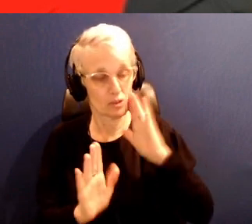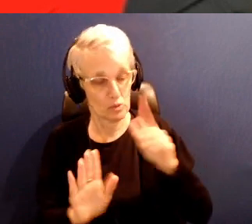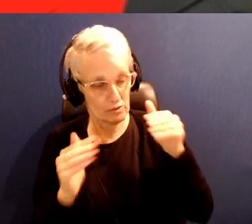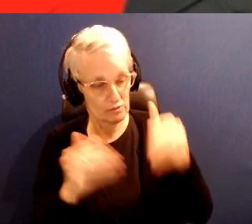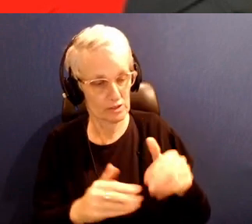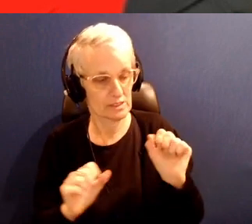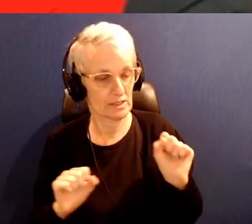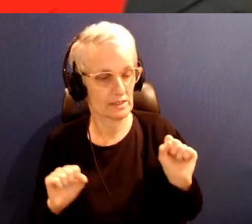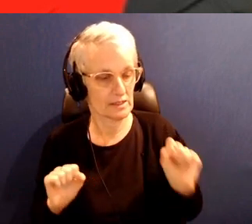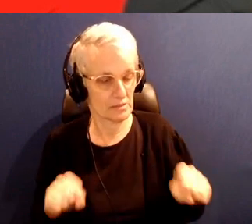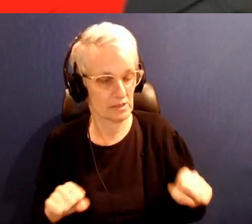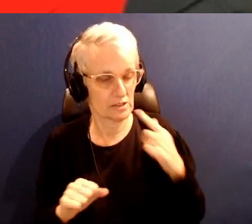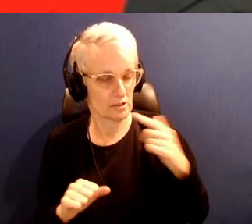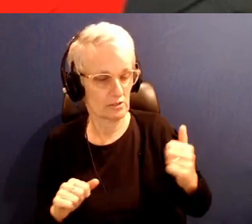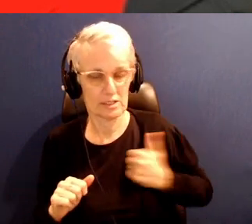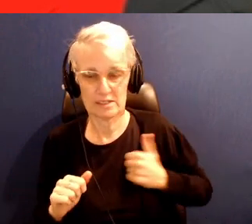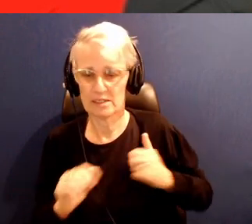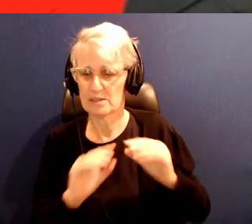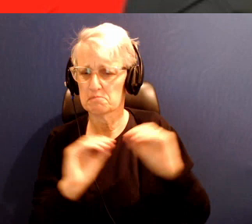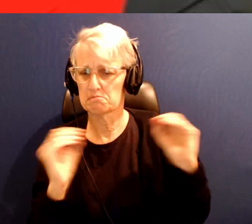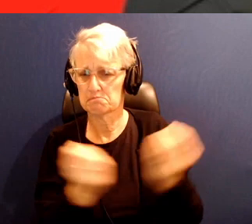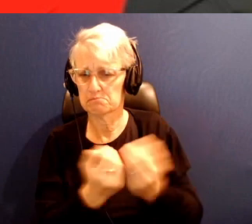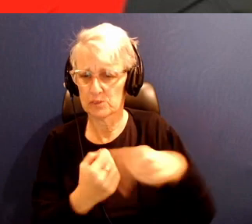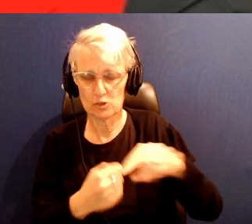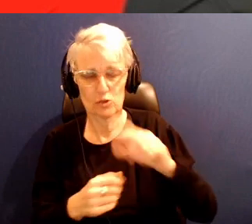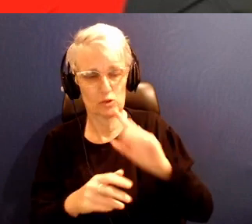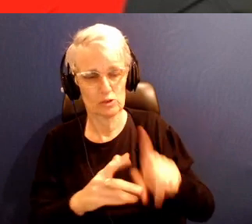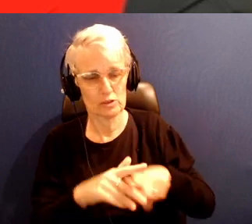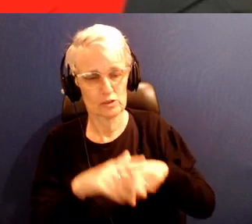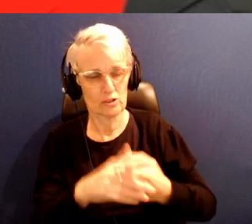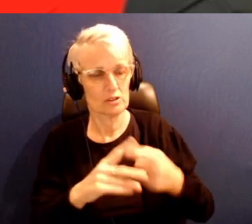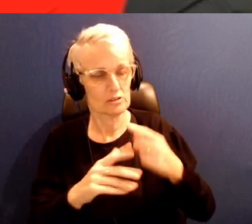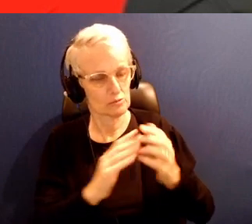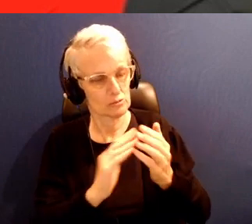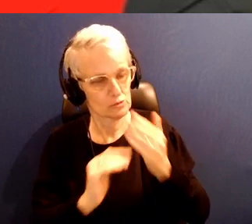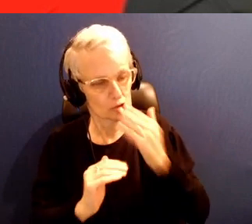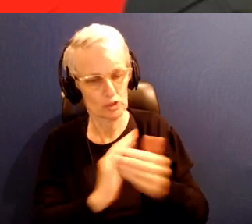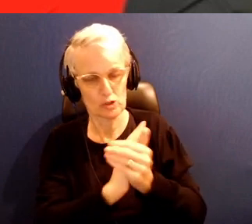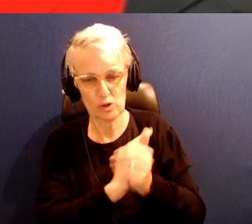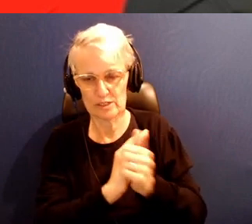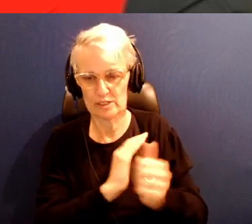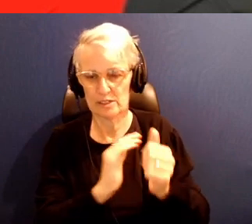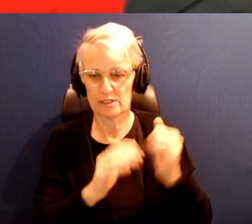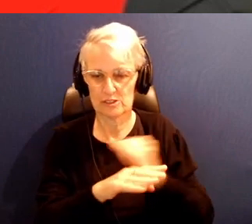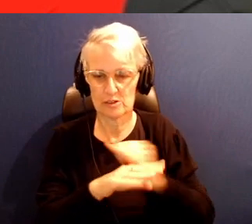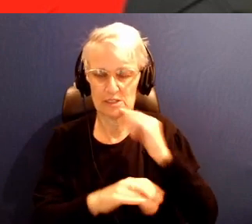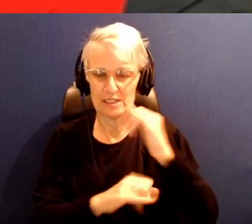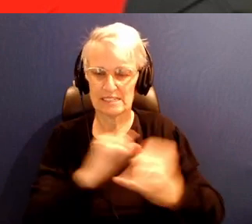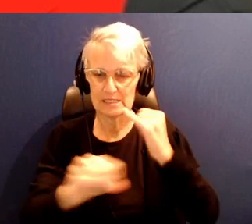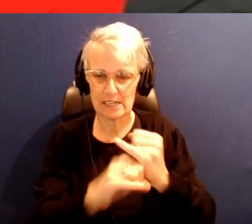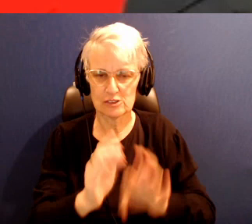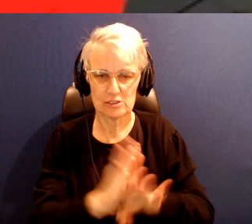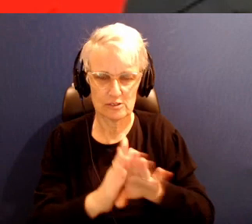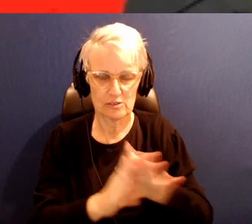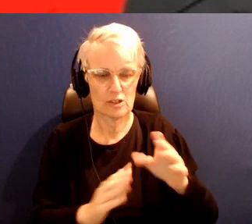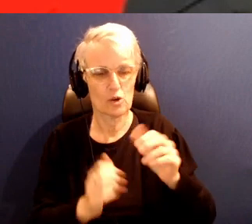will focus on the capacities of Canadian organizations to implement quality internships in international development